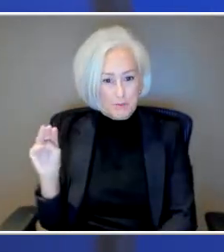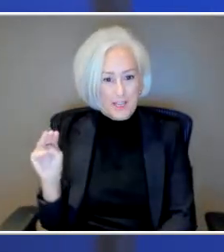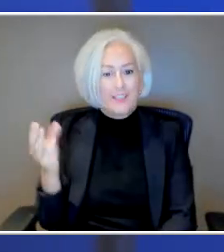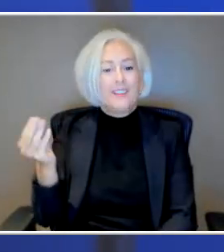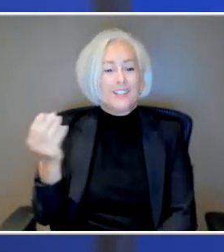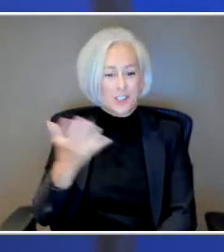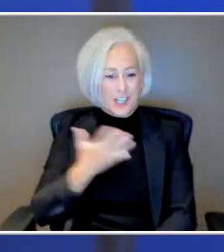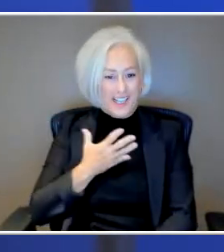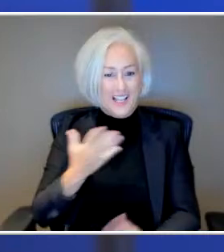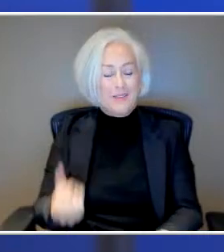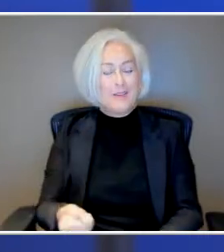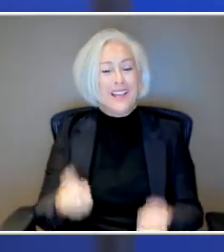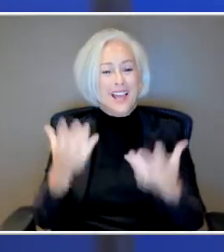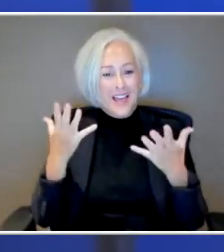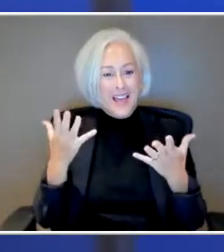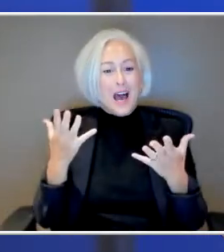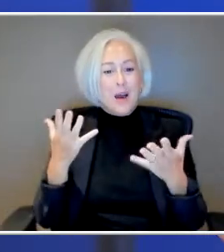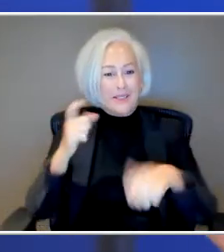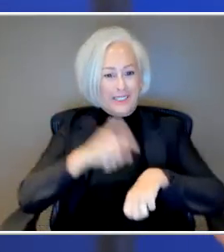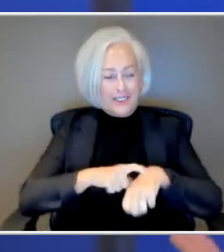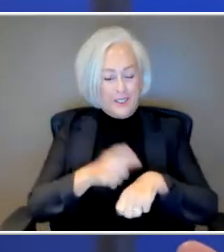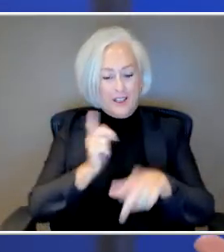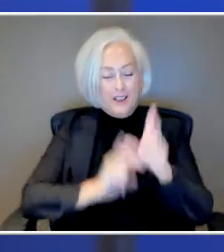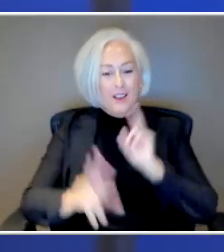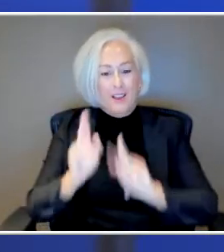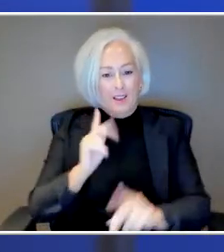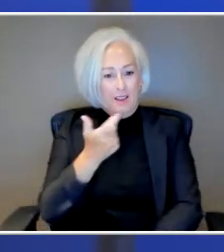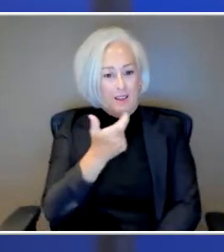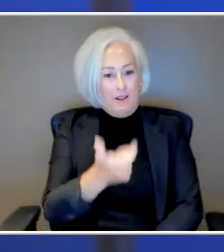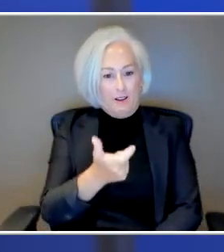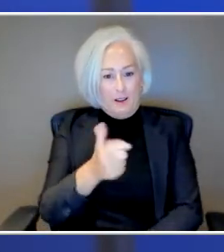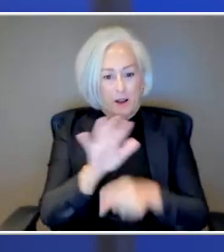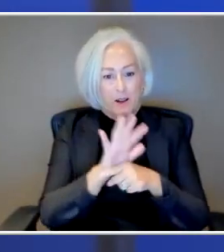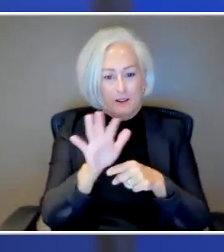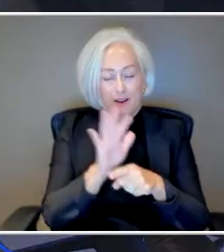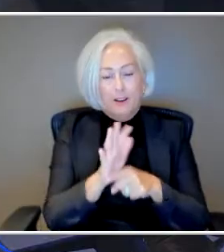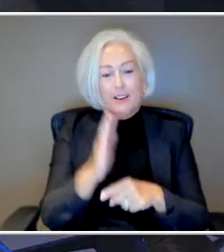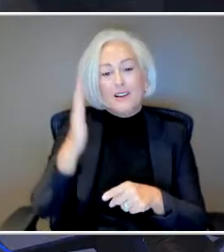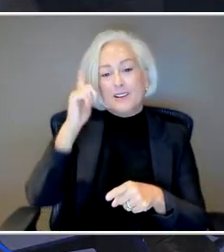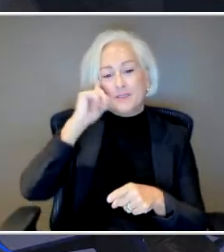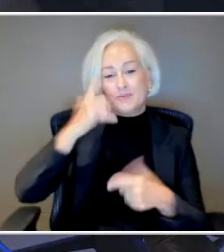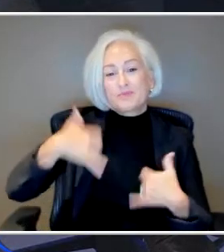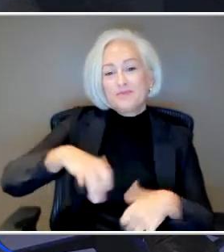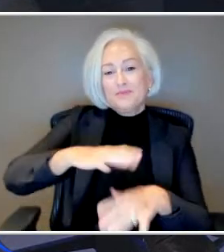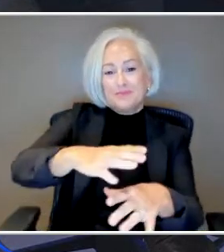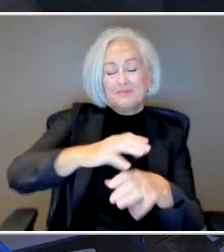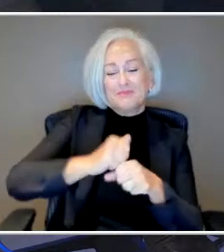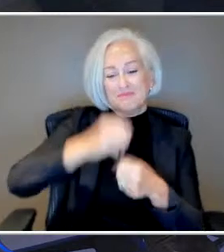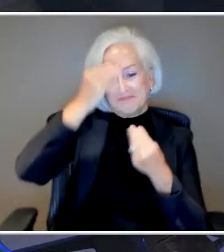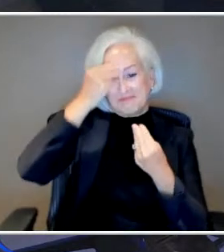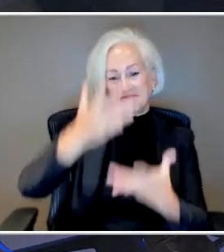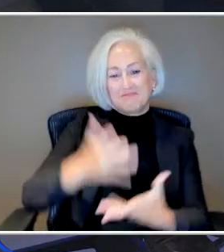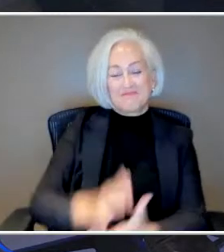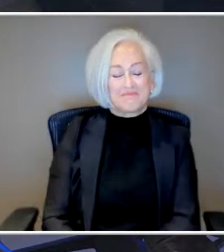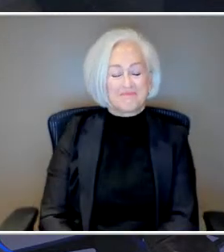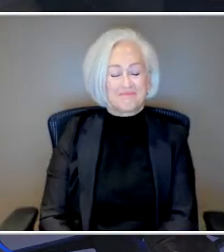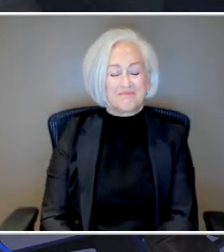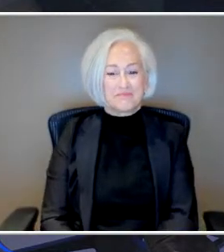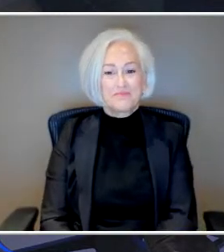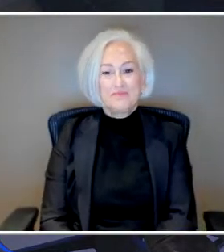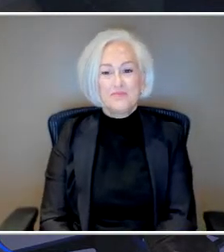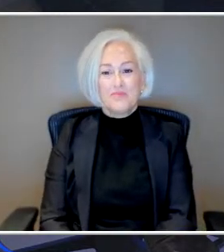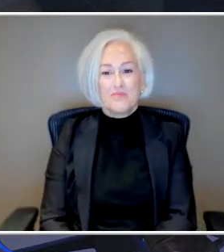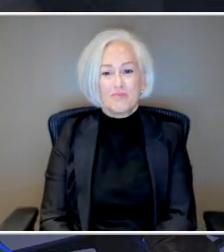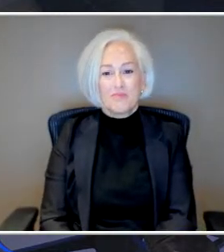you know, things like that. So I still get the information. Yeah. I love that. I love that. So, so you had said it was